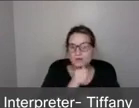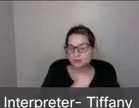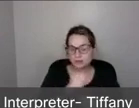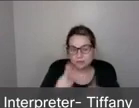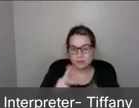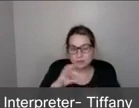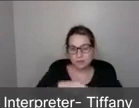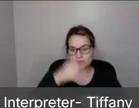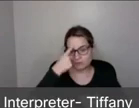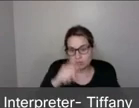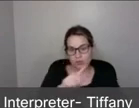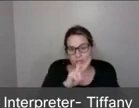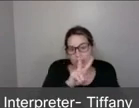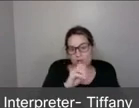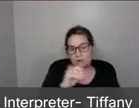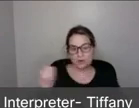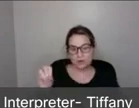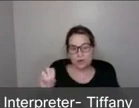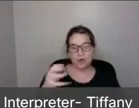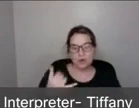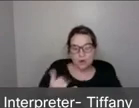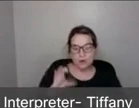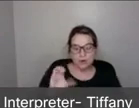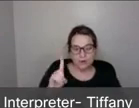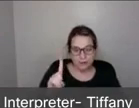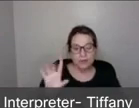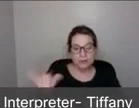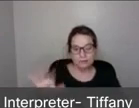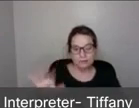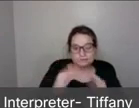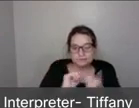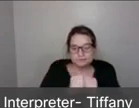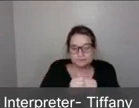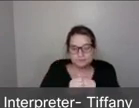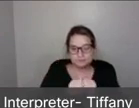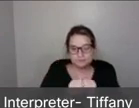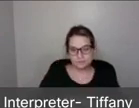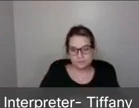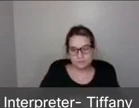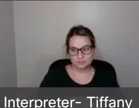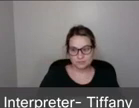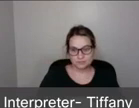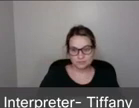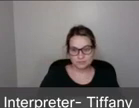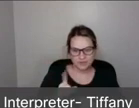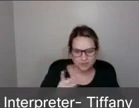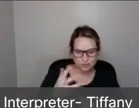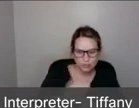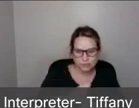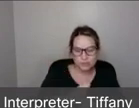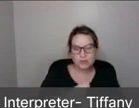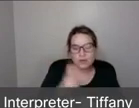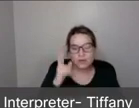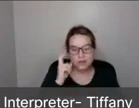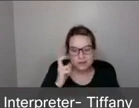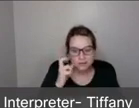2000. The current CD1 is competitive. Candidates have to work hard to win it and have to listen to